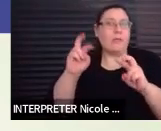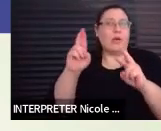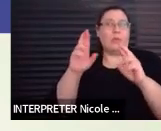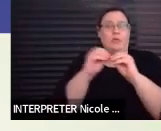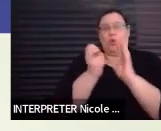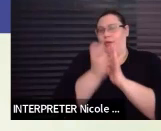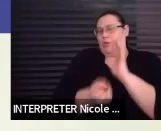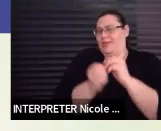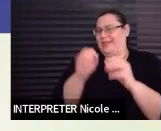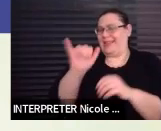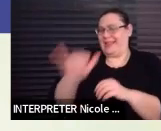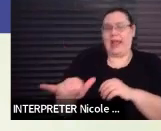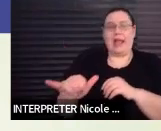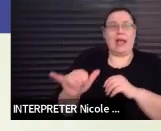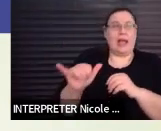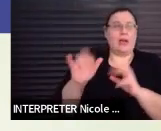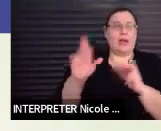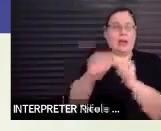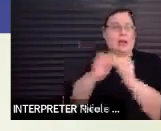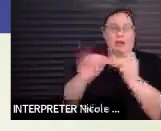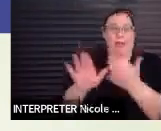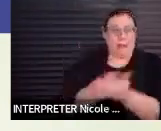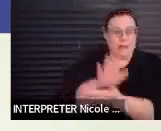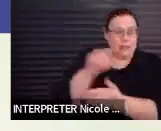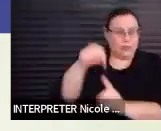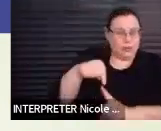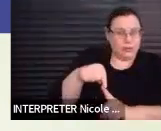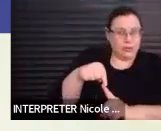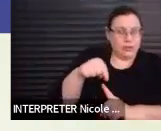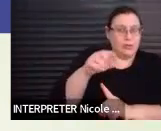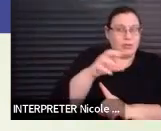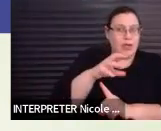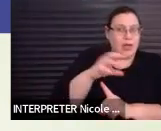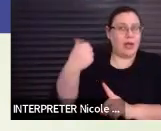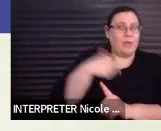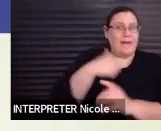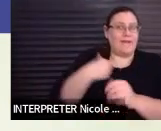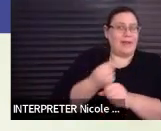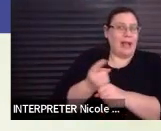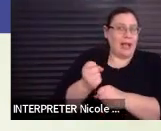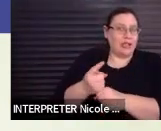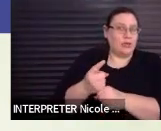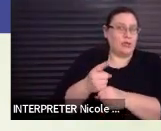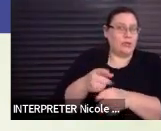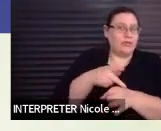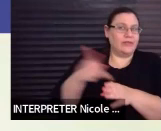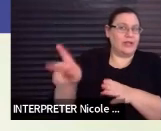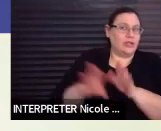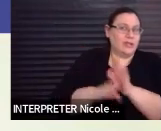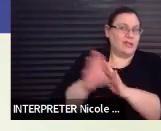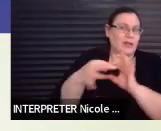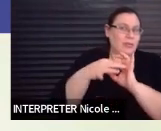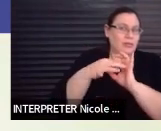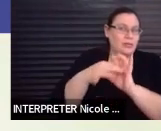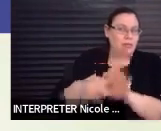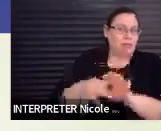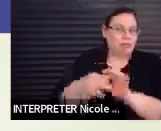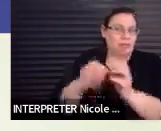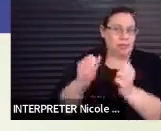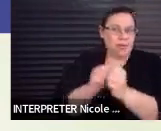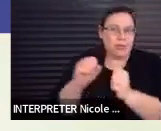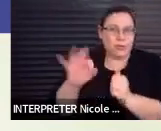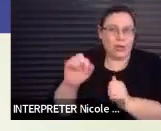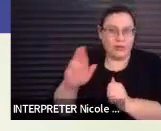the whole institution does it too. And that we have an annual professional development related to OFAR. So that's what